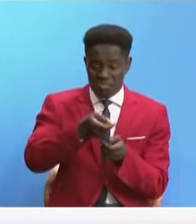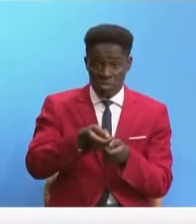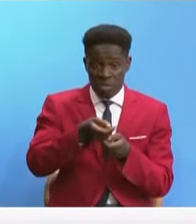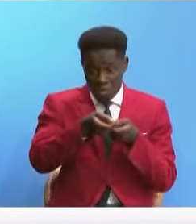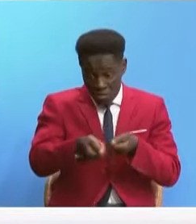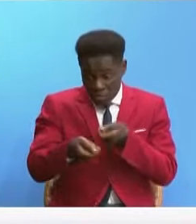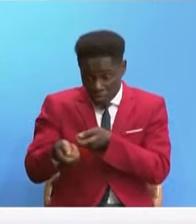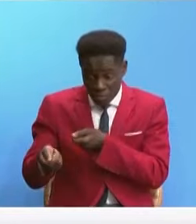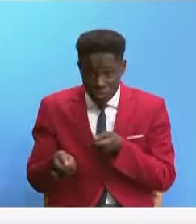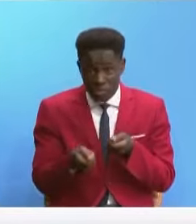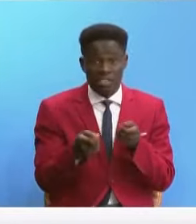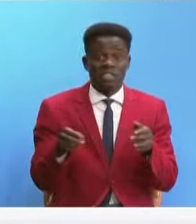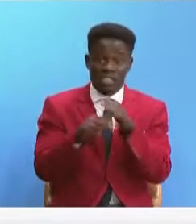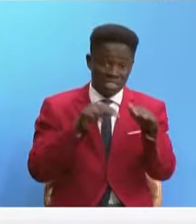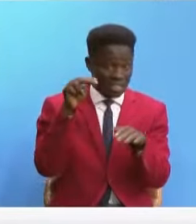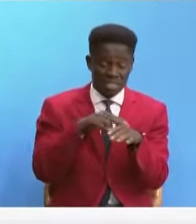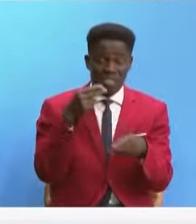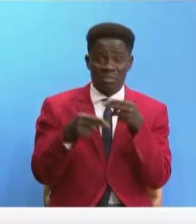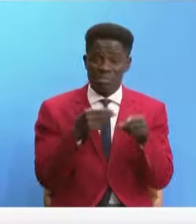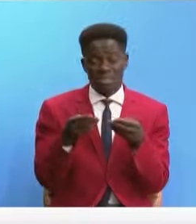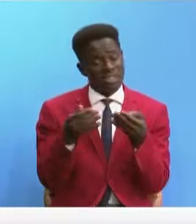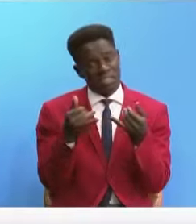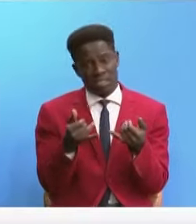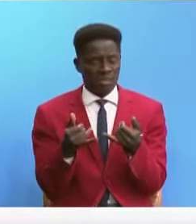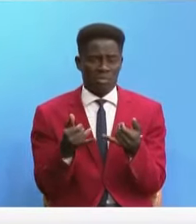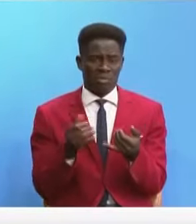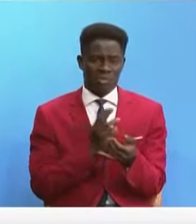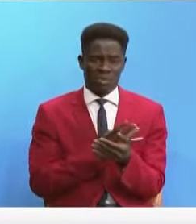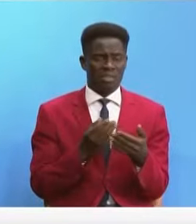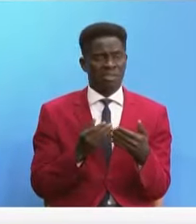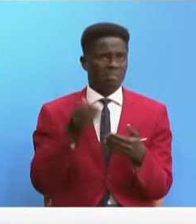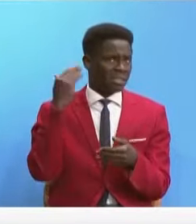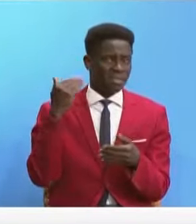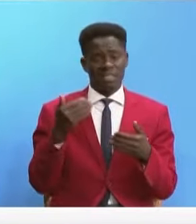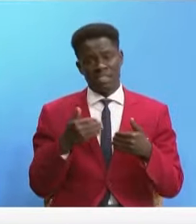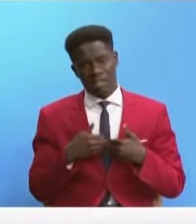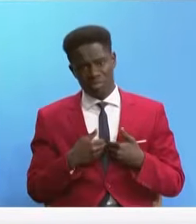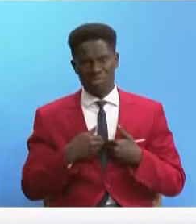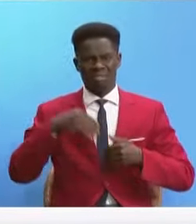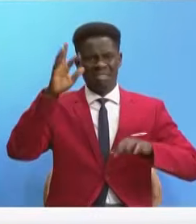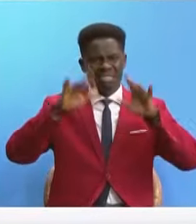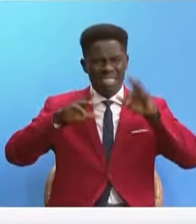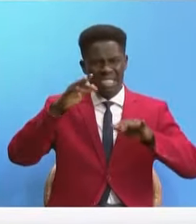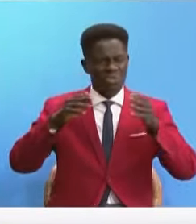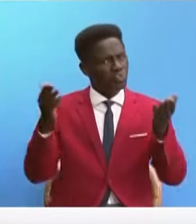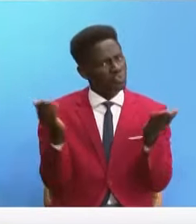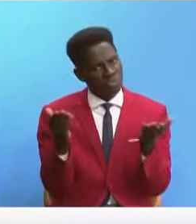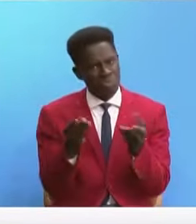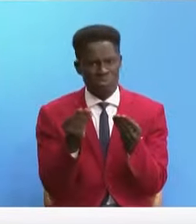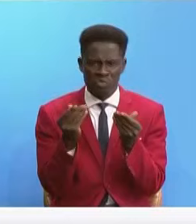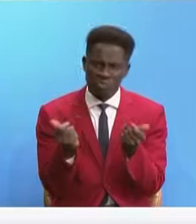this, where we have experienced unprecedented drought season, and working with a number